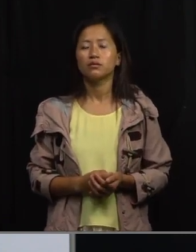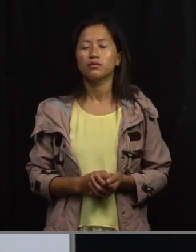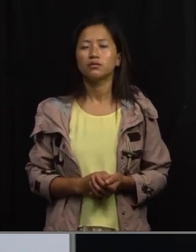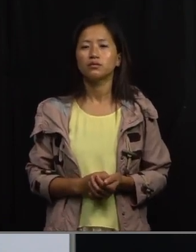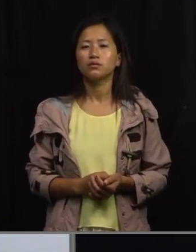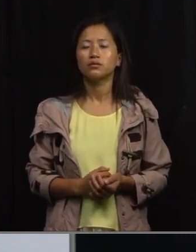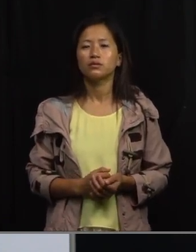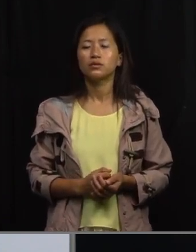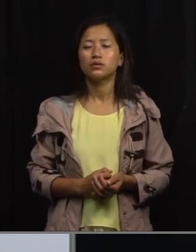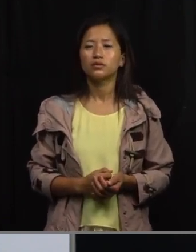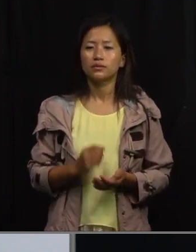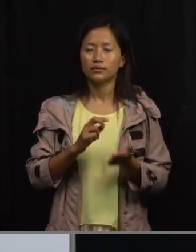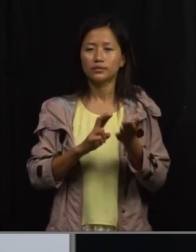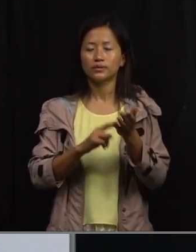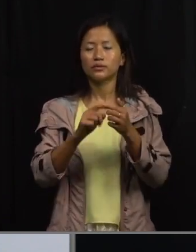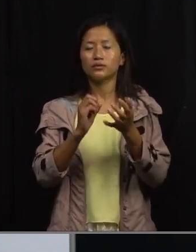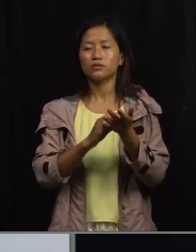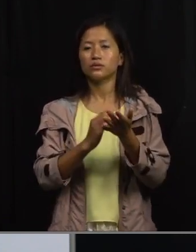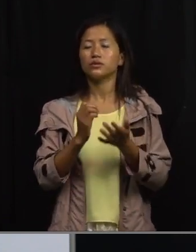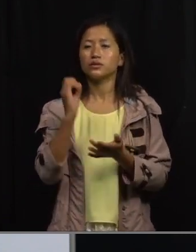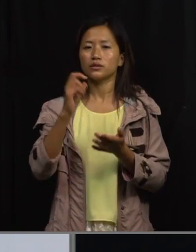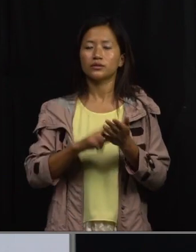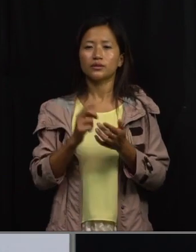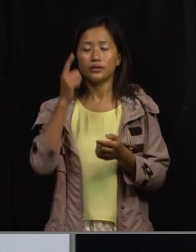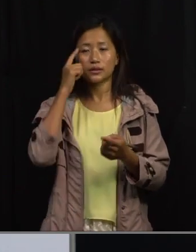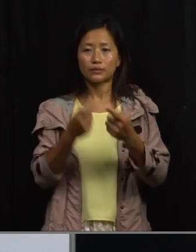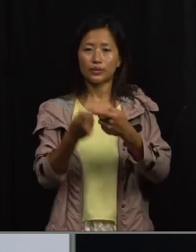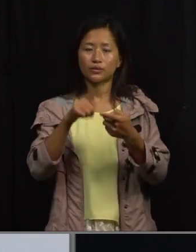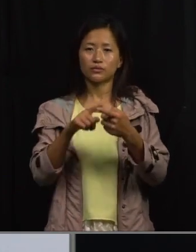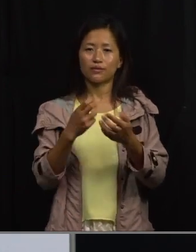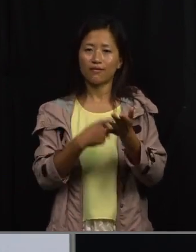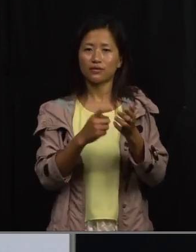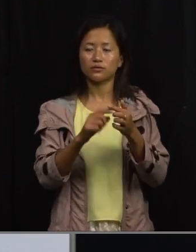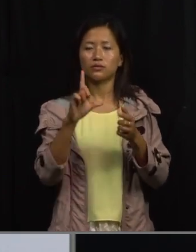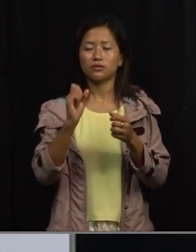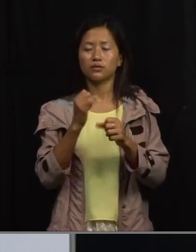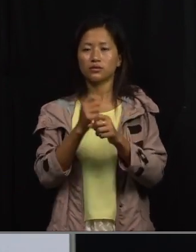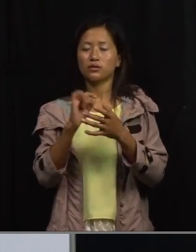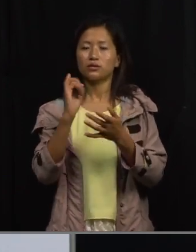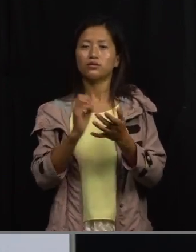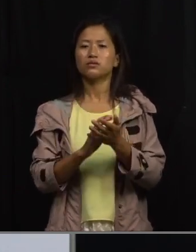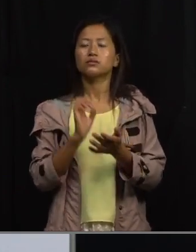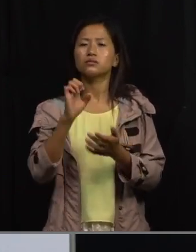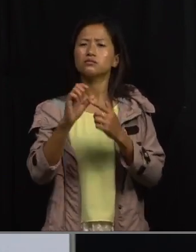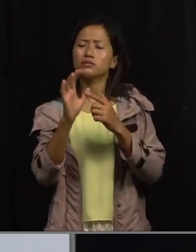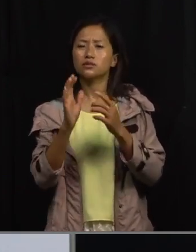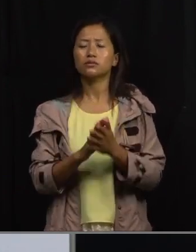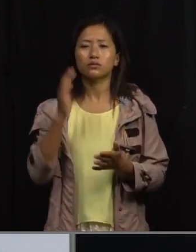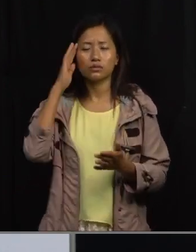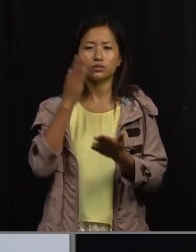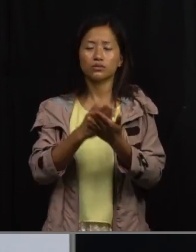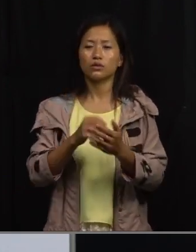So, the Neolithic people, they began to experience religious thoughts and feelings. And their